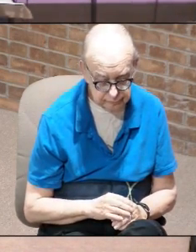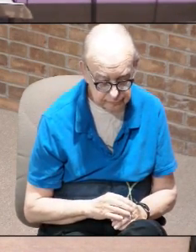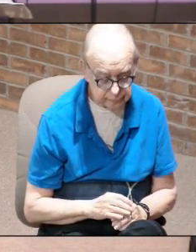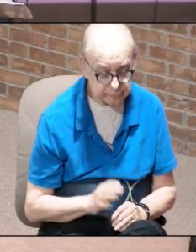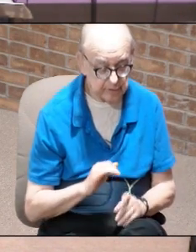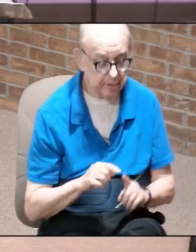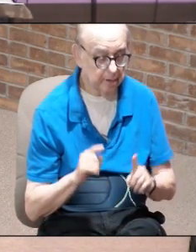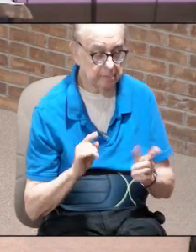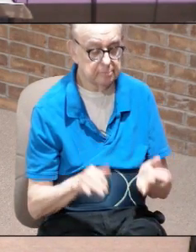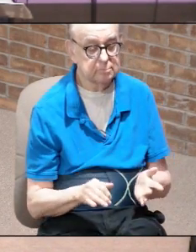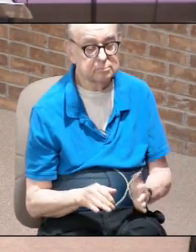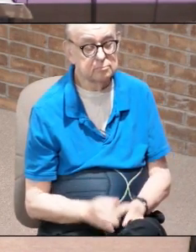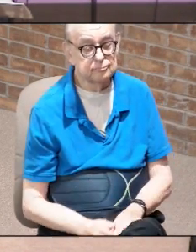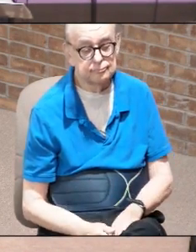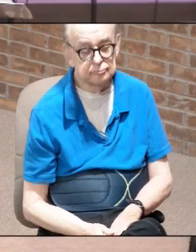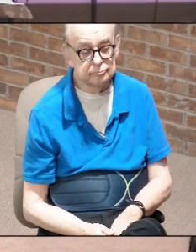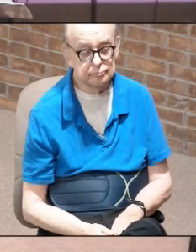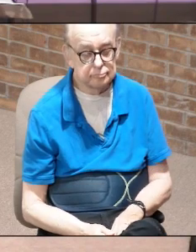And it's hidden.